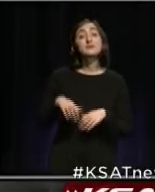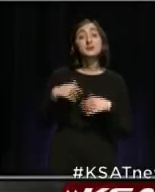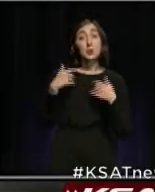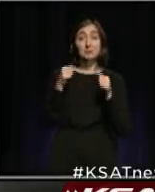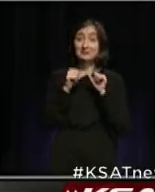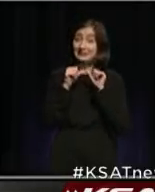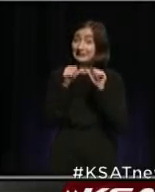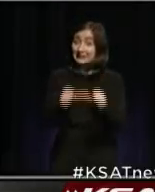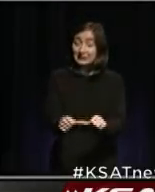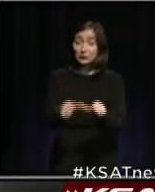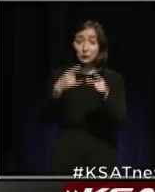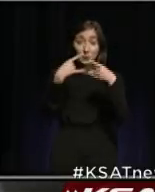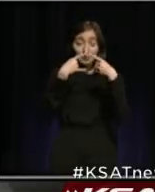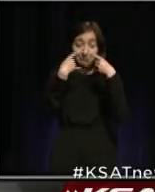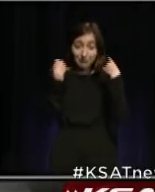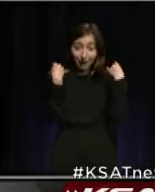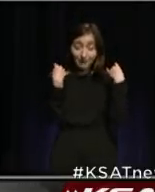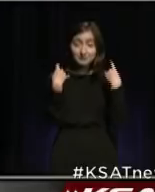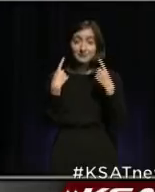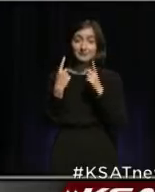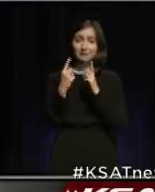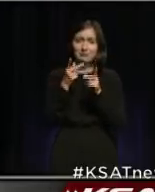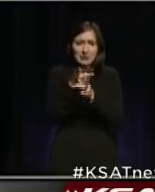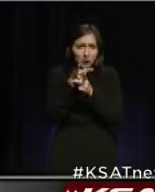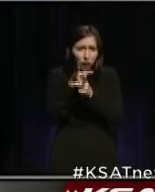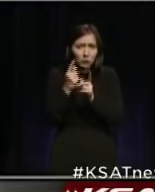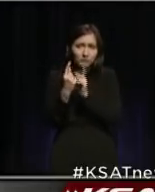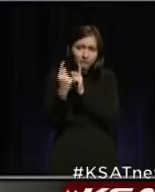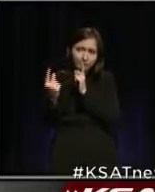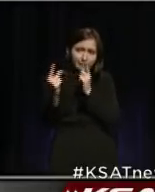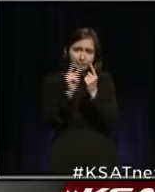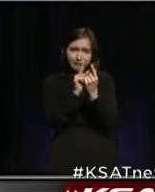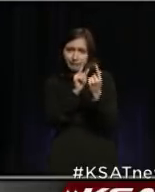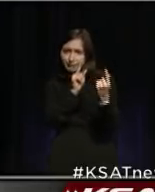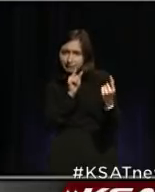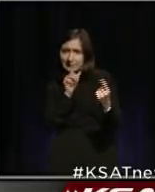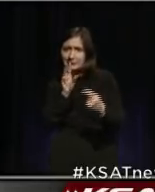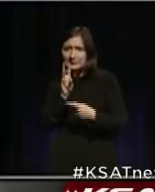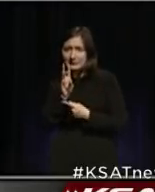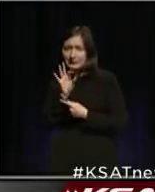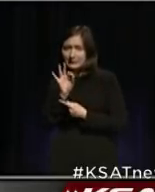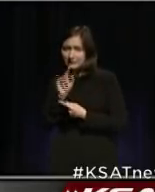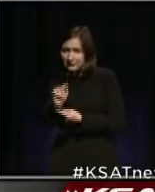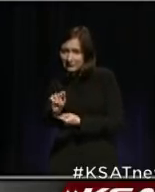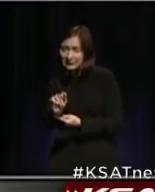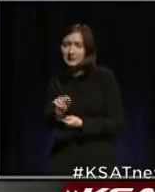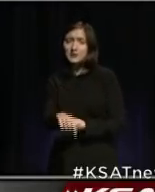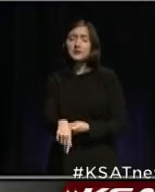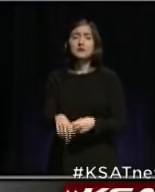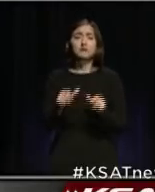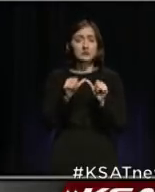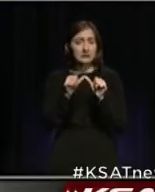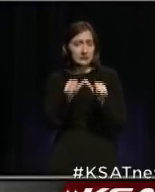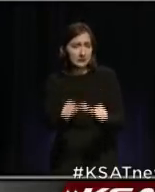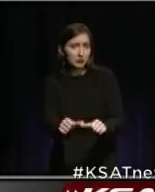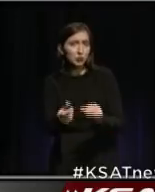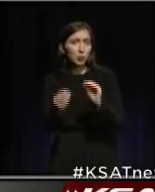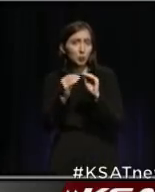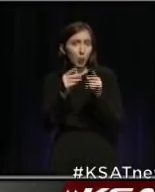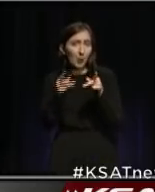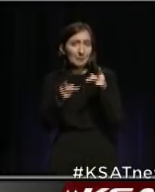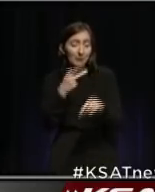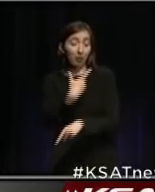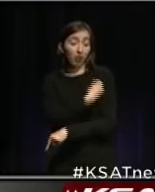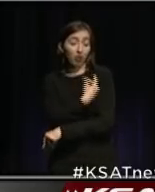continue to wear our masks and social distance as we work to get more people vaccinated, and we will continue to do our part together as a community to